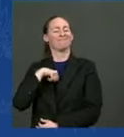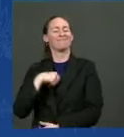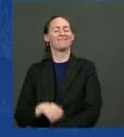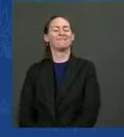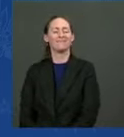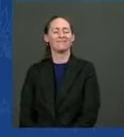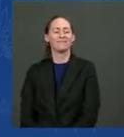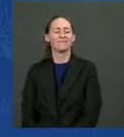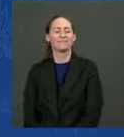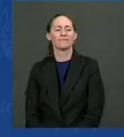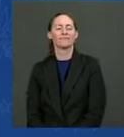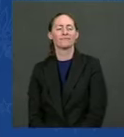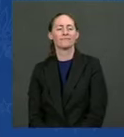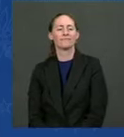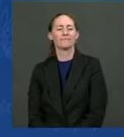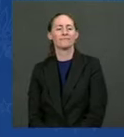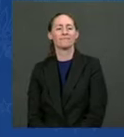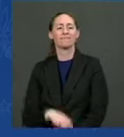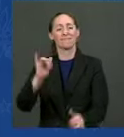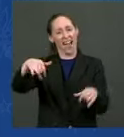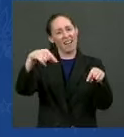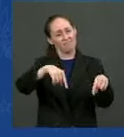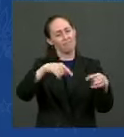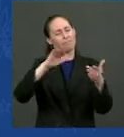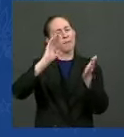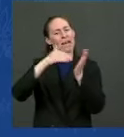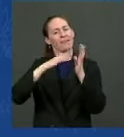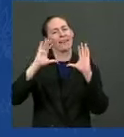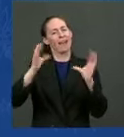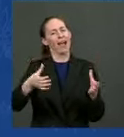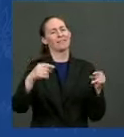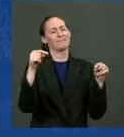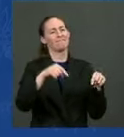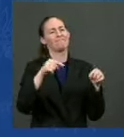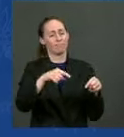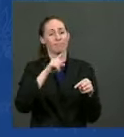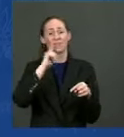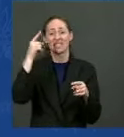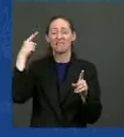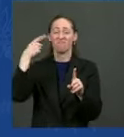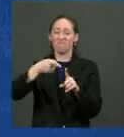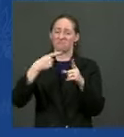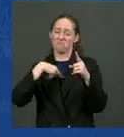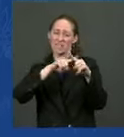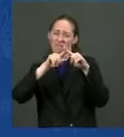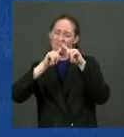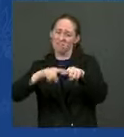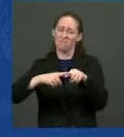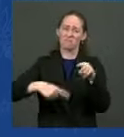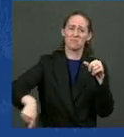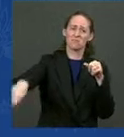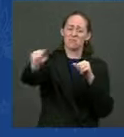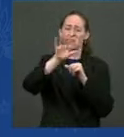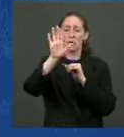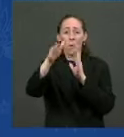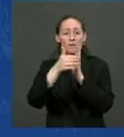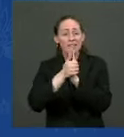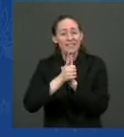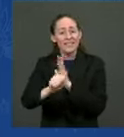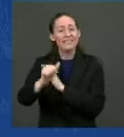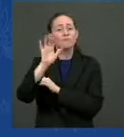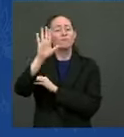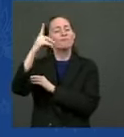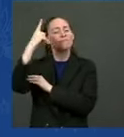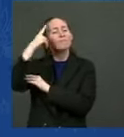middle class. This is where the economy starts, with you, your skills, your dreams, and your limitless